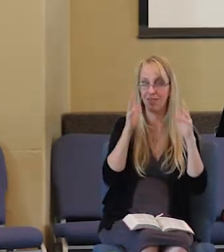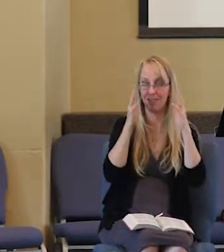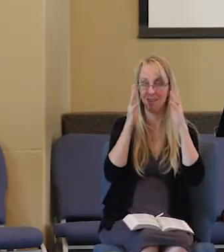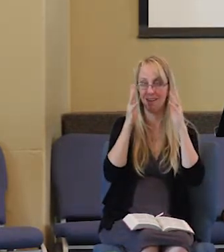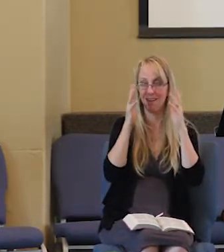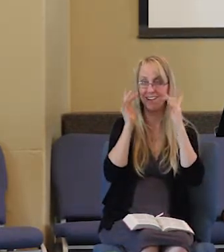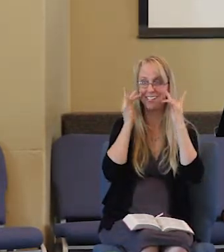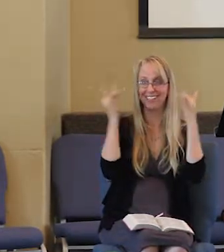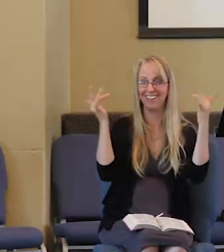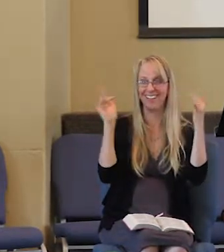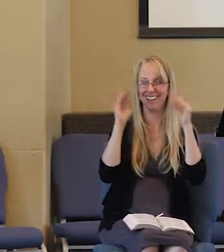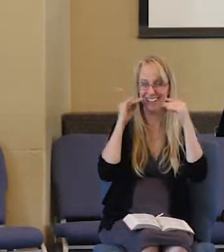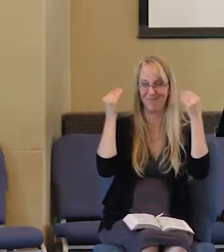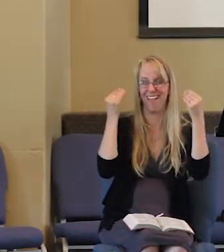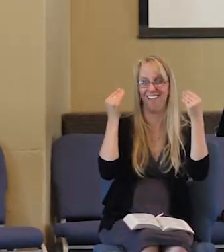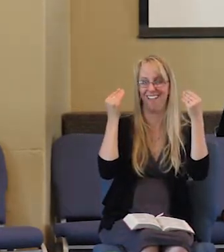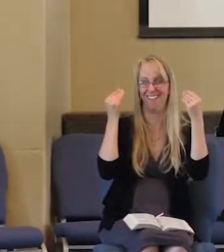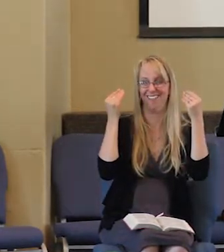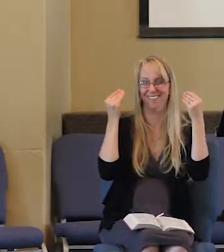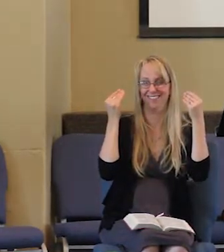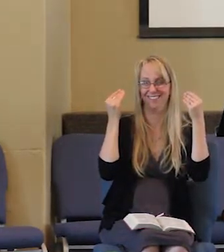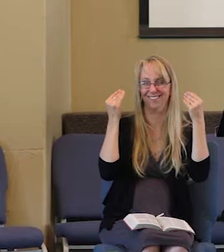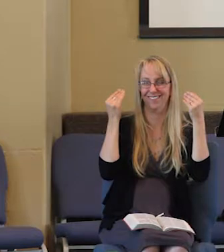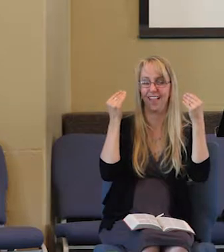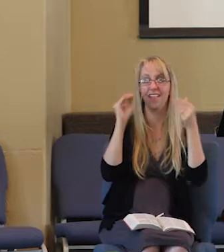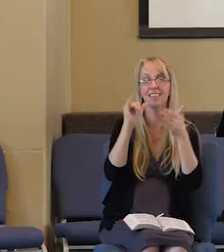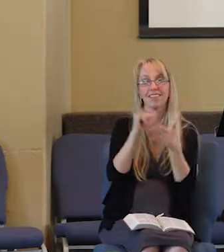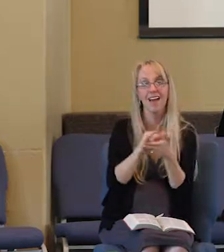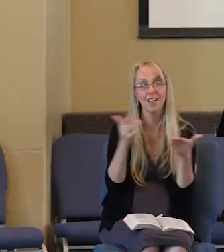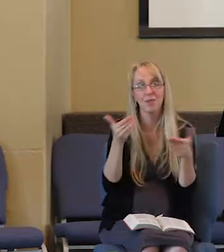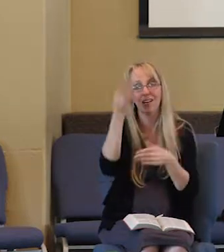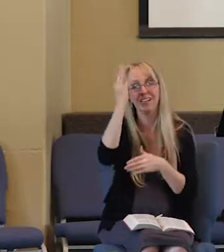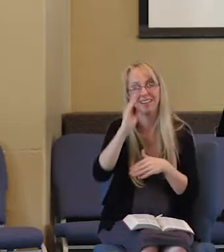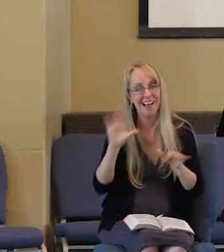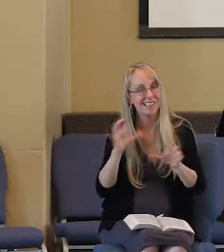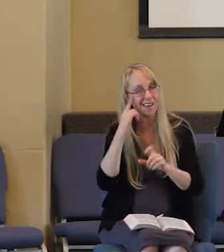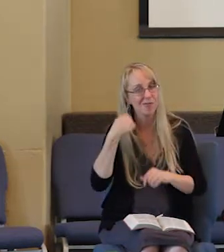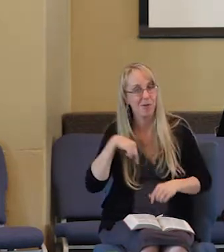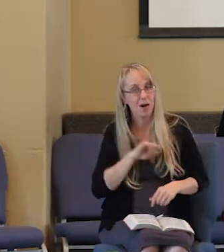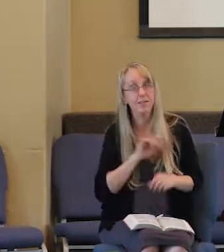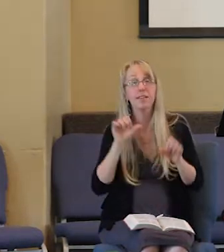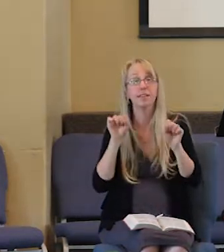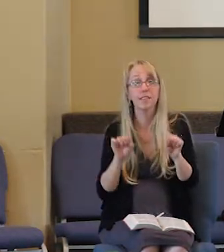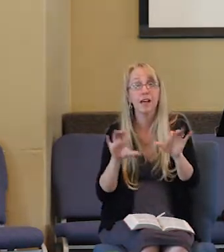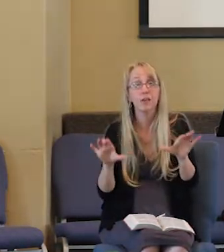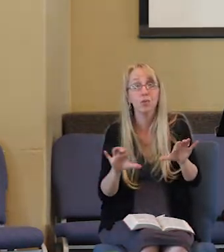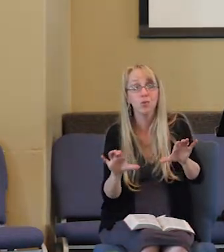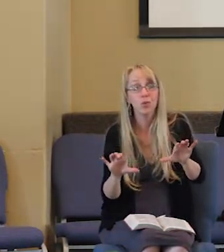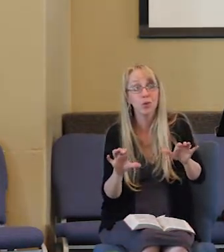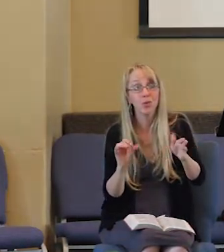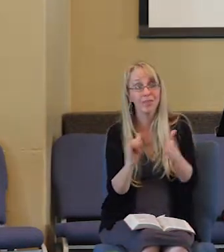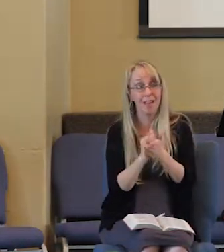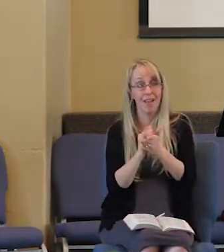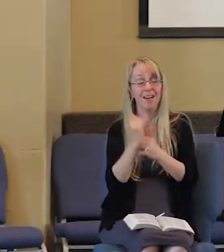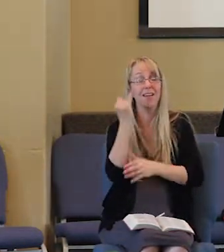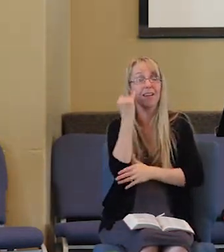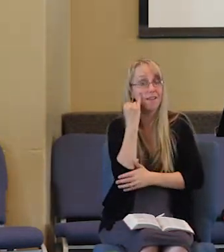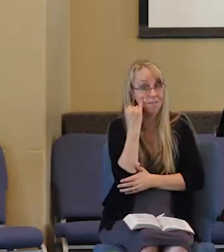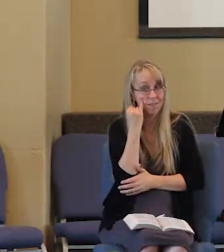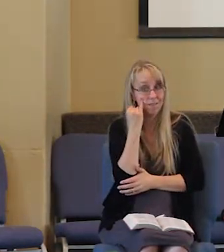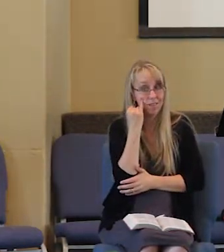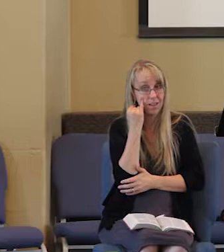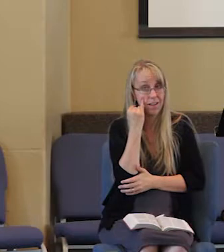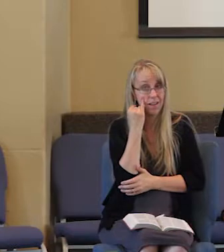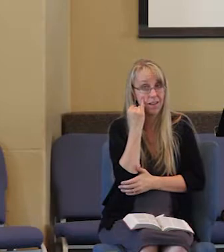with a smile on her face. See, God does that for us. And He can do that for us